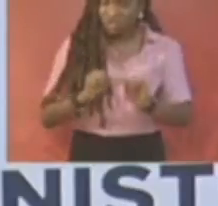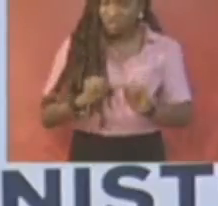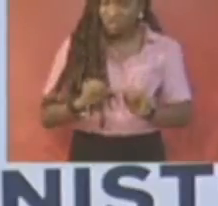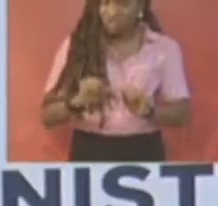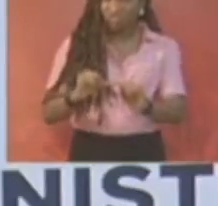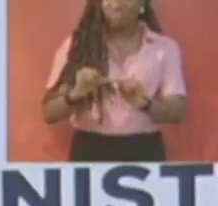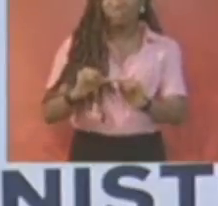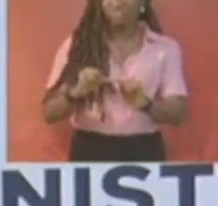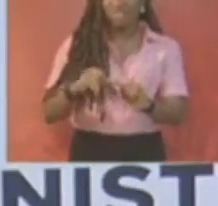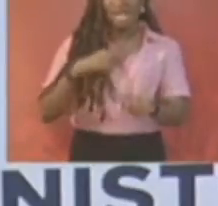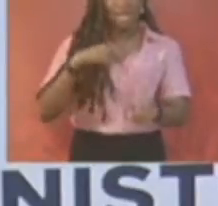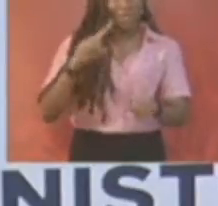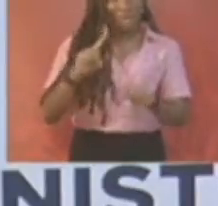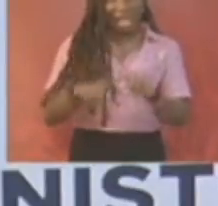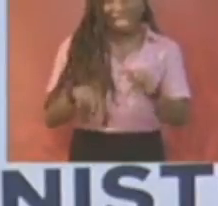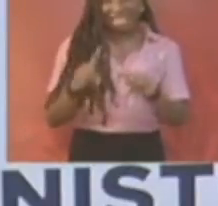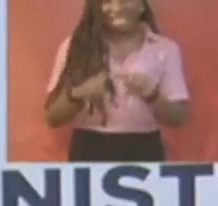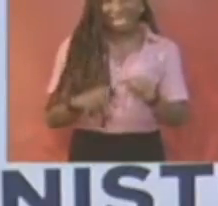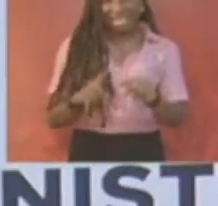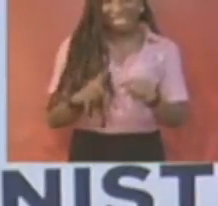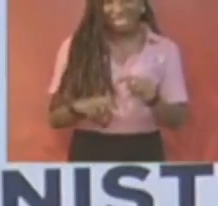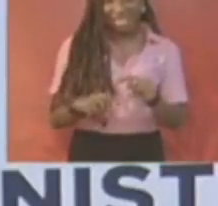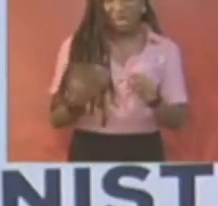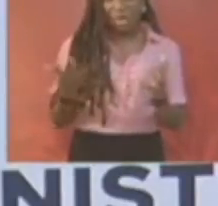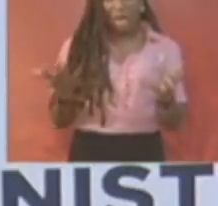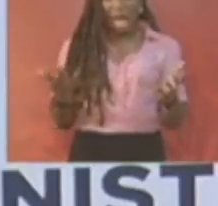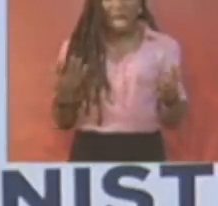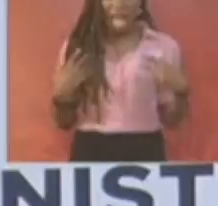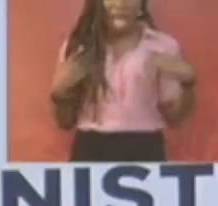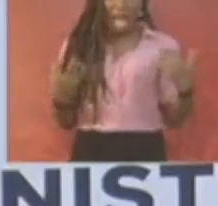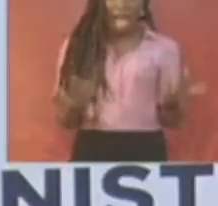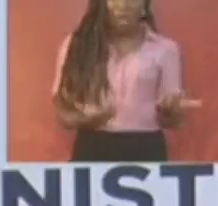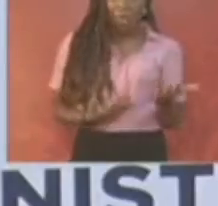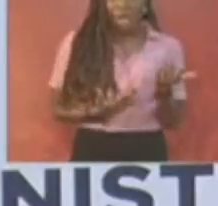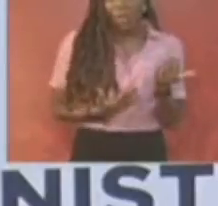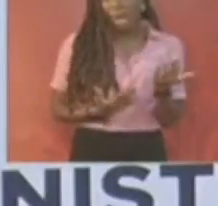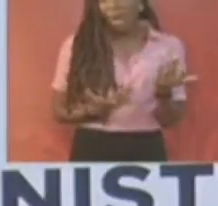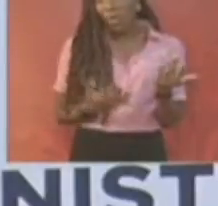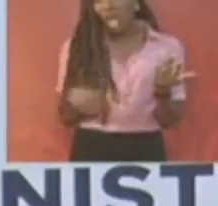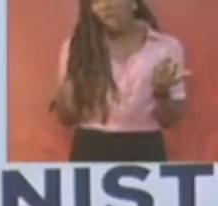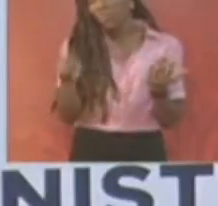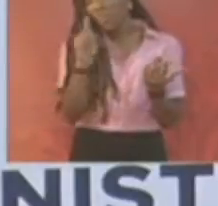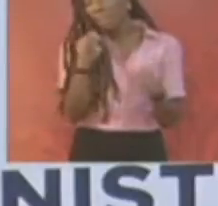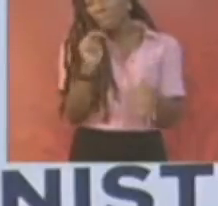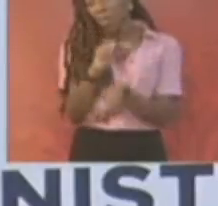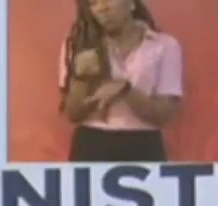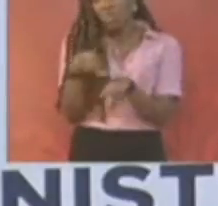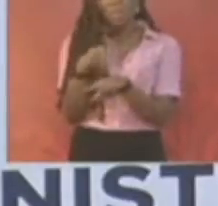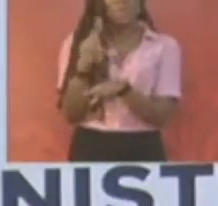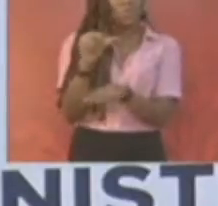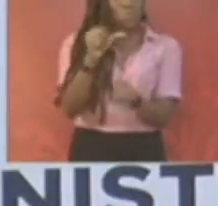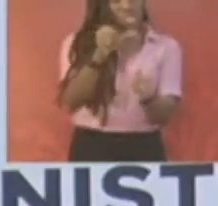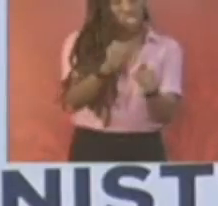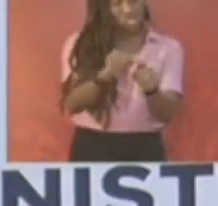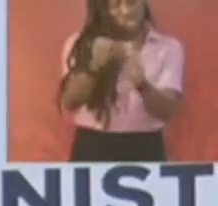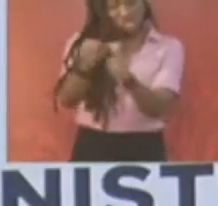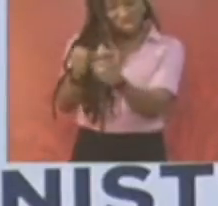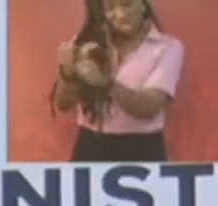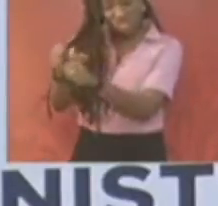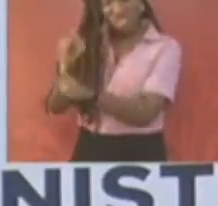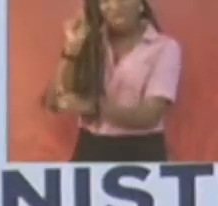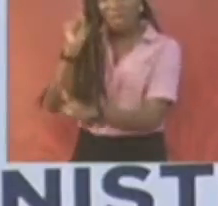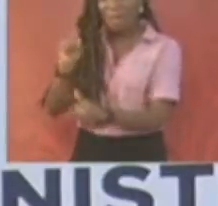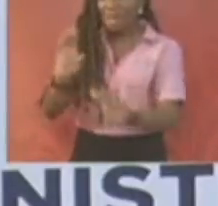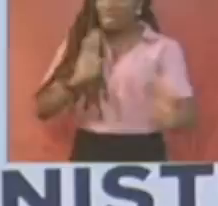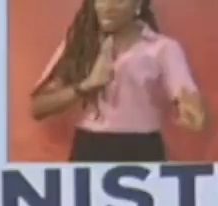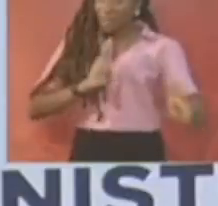we can't do it from the perspective of, well, I'm waiting for this to go back to normal. This is not the mindset that we need to have